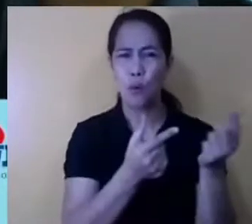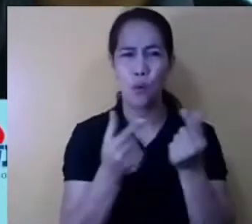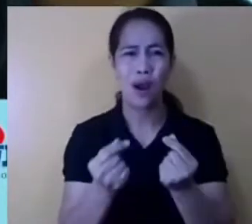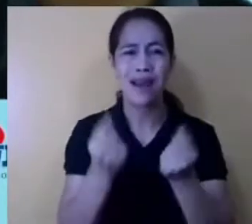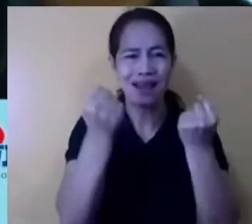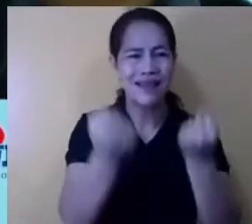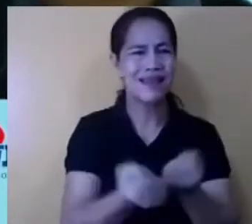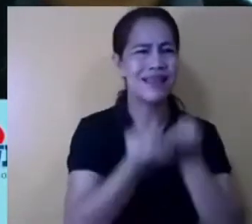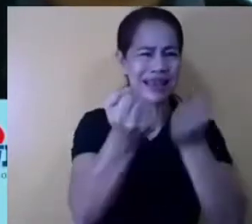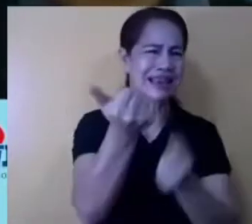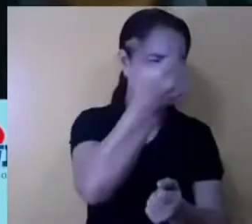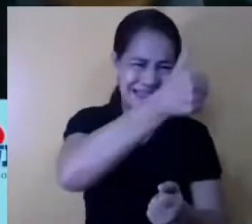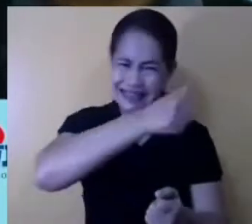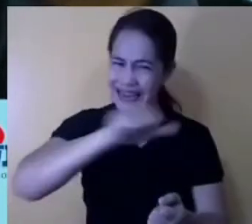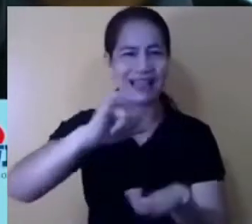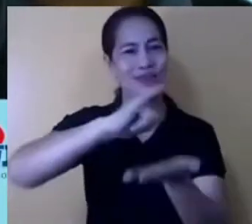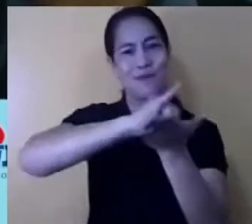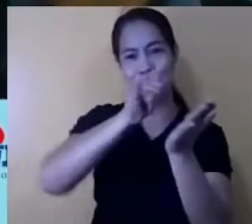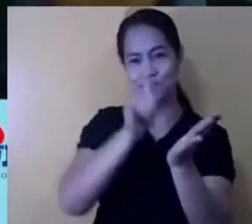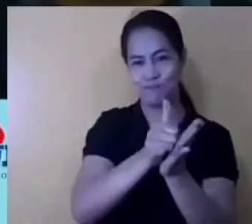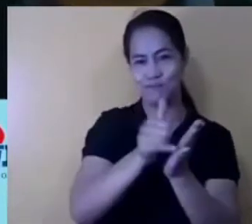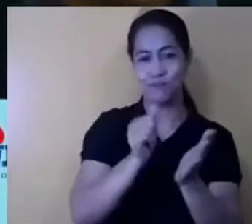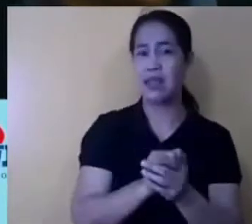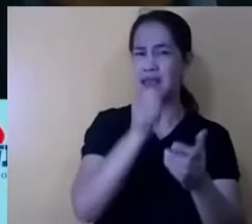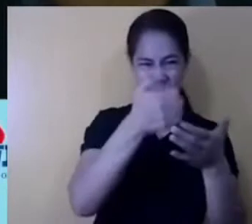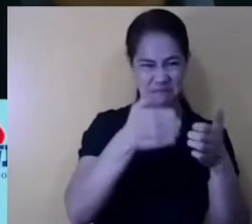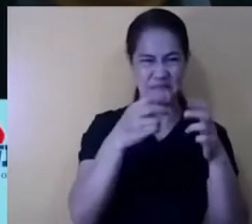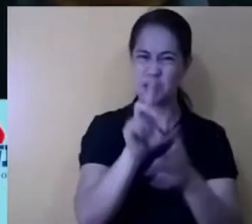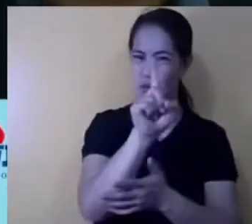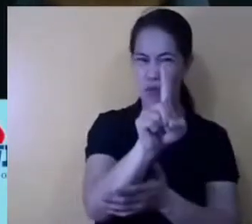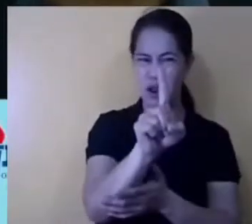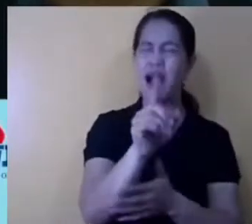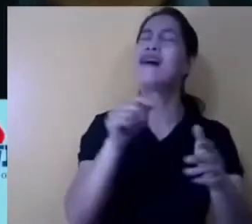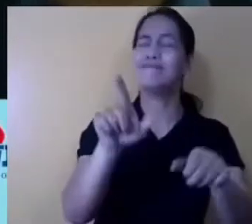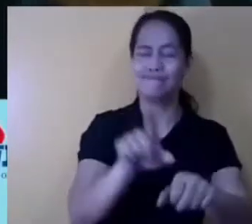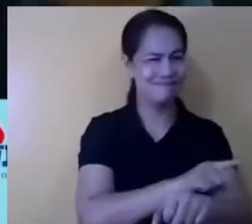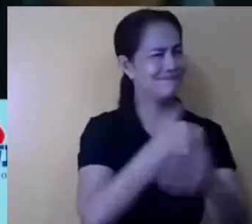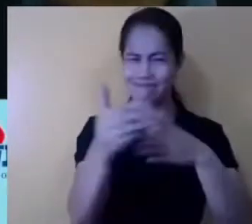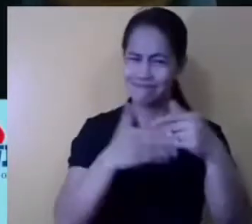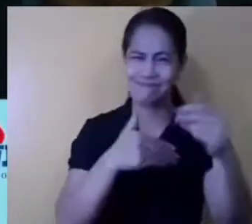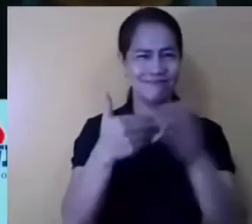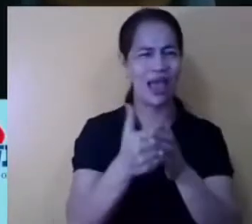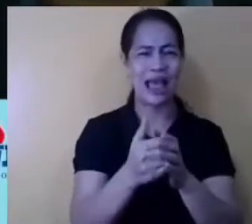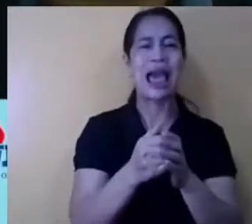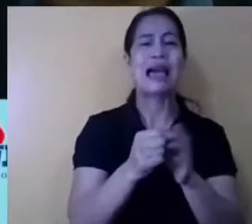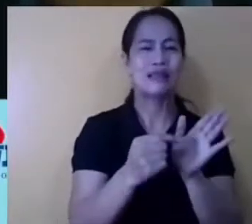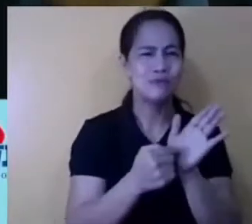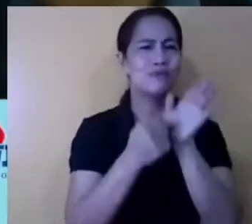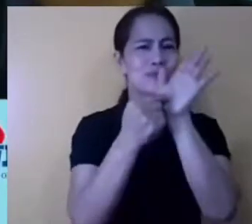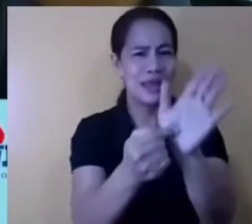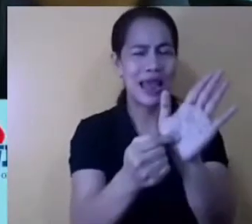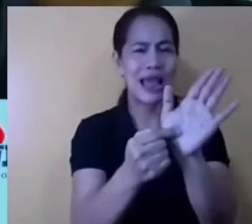of those, even just one, as long as it highlights the maintaining of